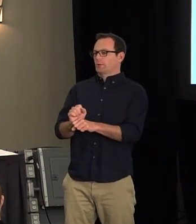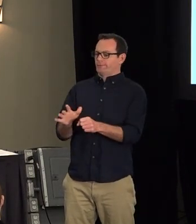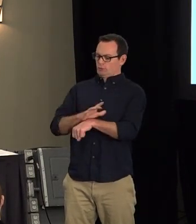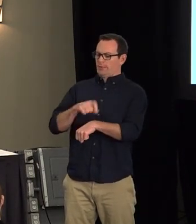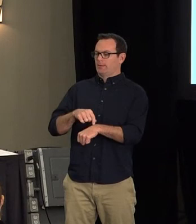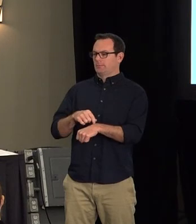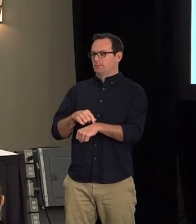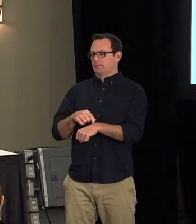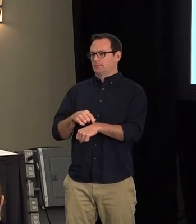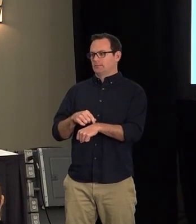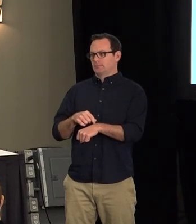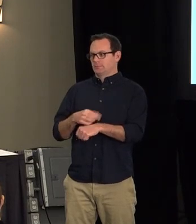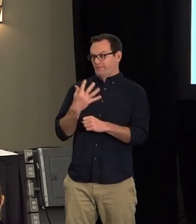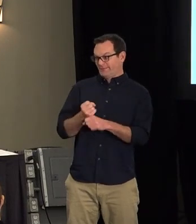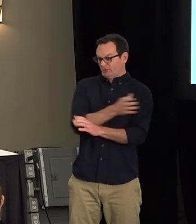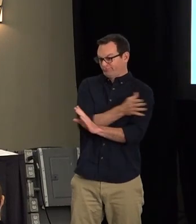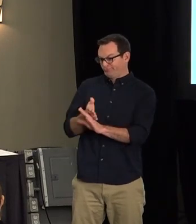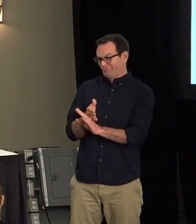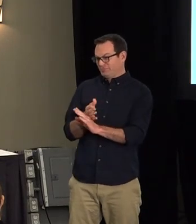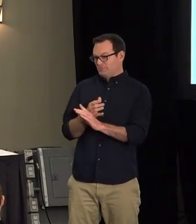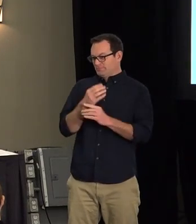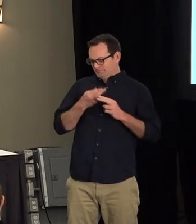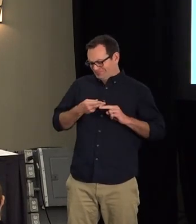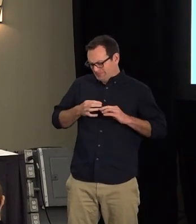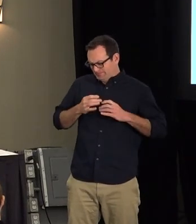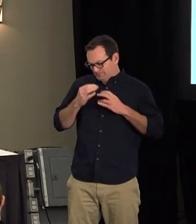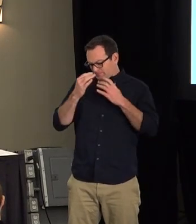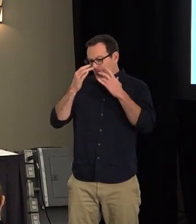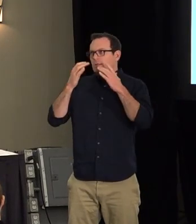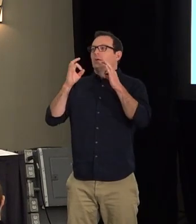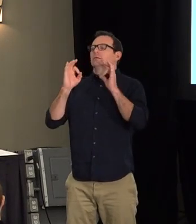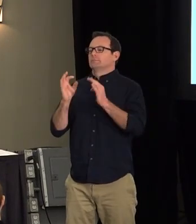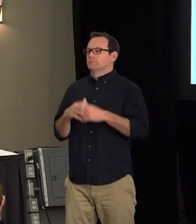So I just wanted to kind of put that out there.